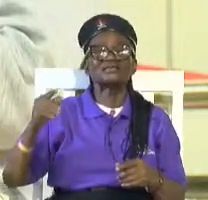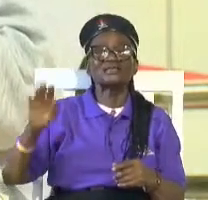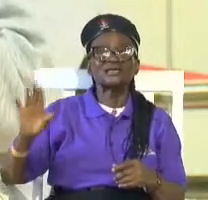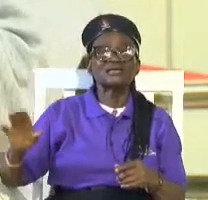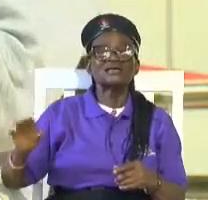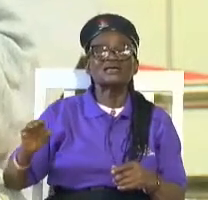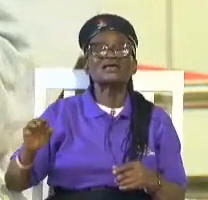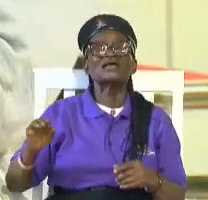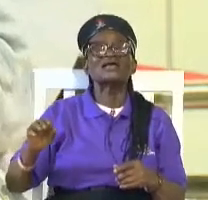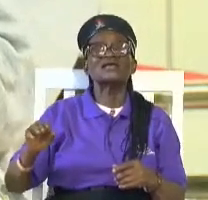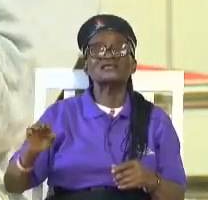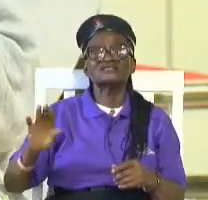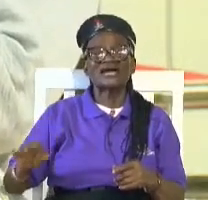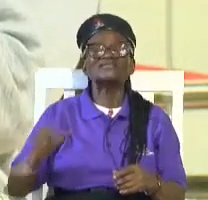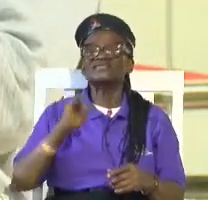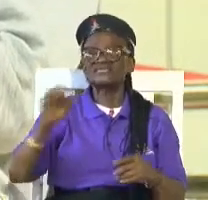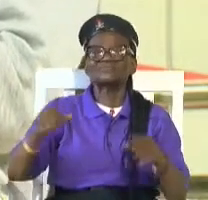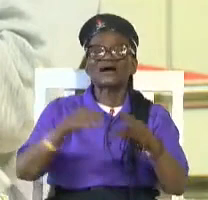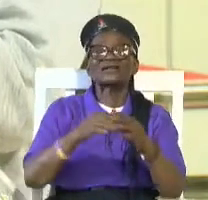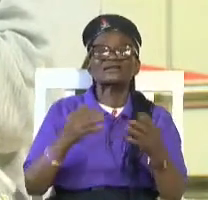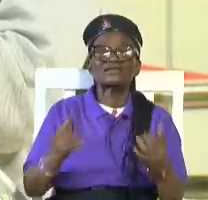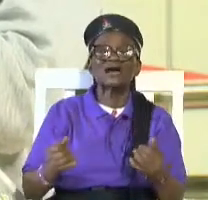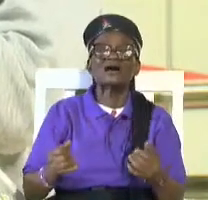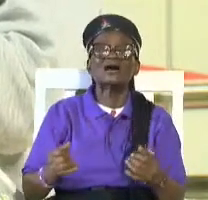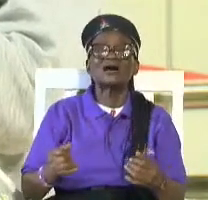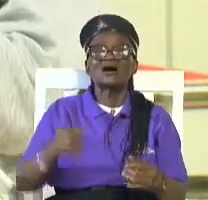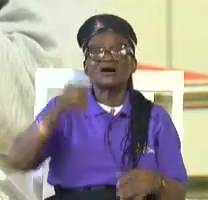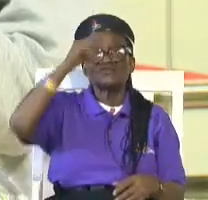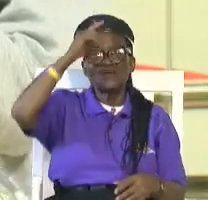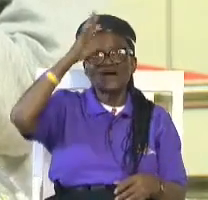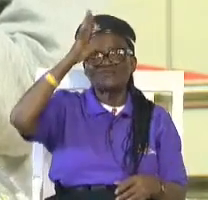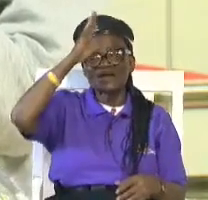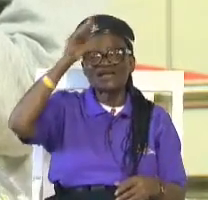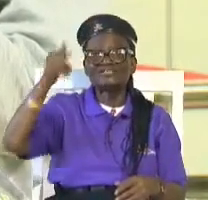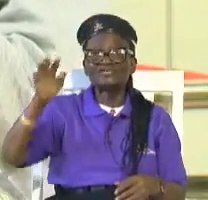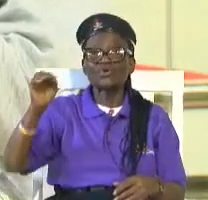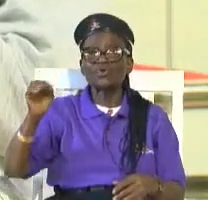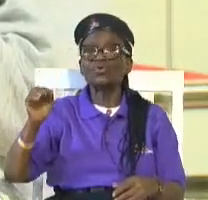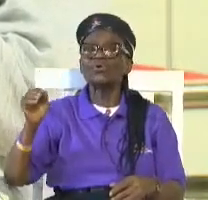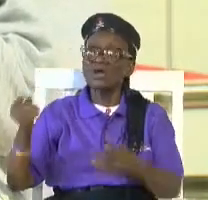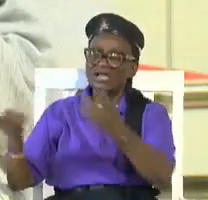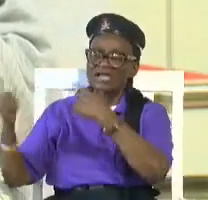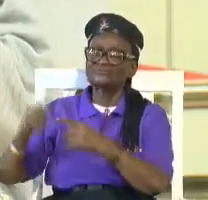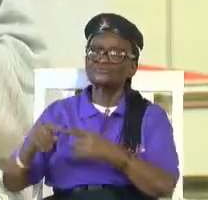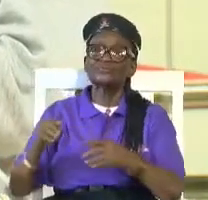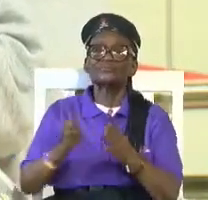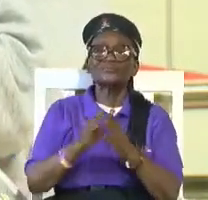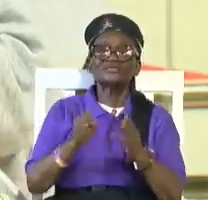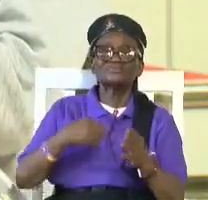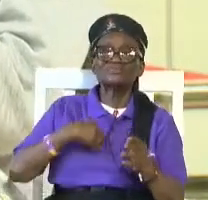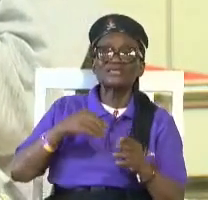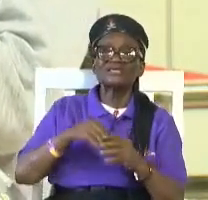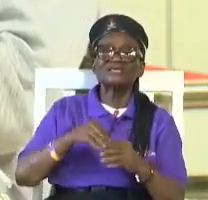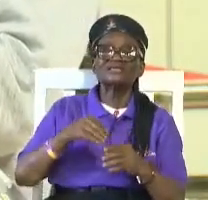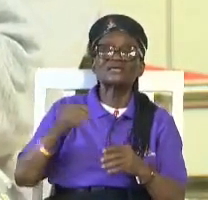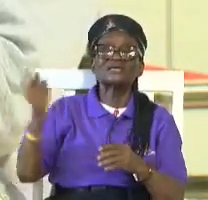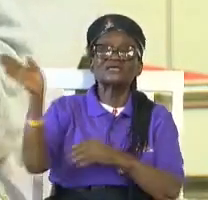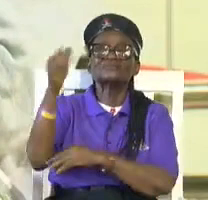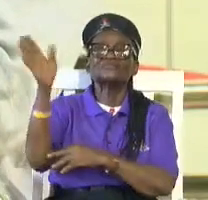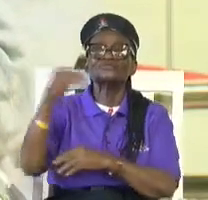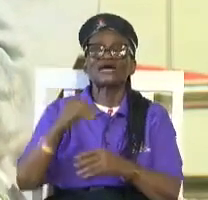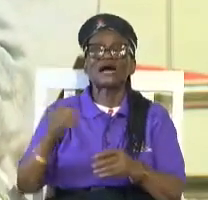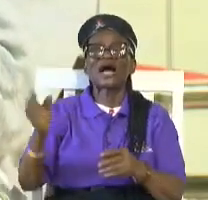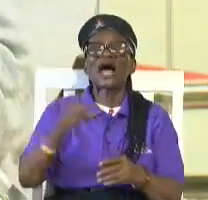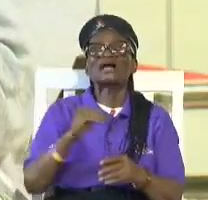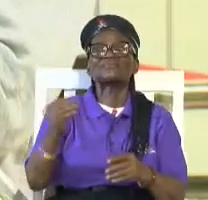times, he has come to me to meet me inside the bush and brought me out. And there was this confirmation.